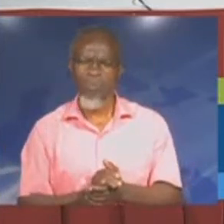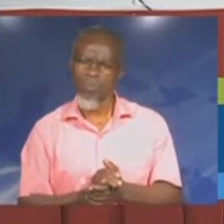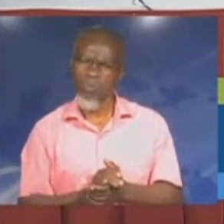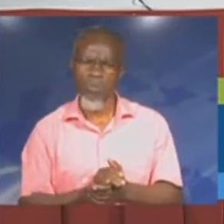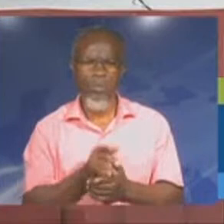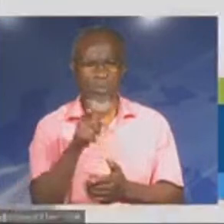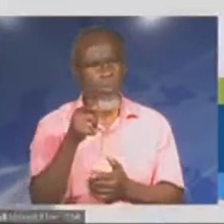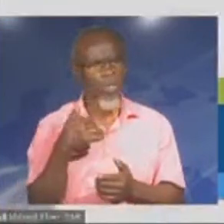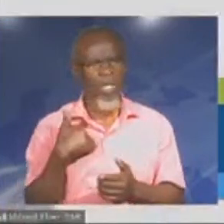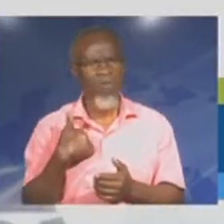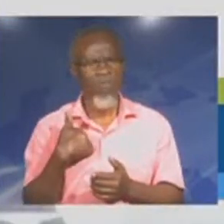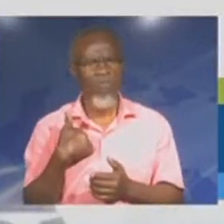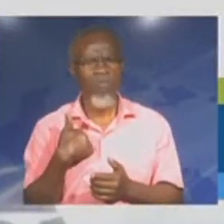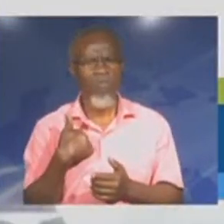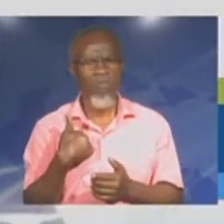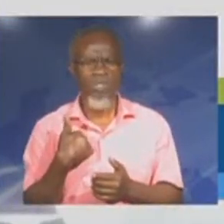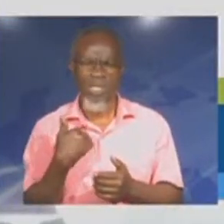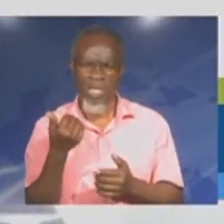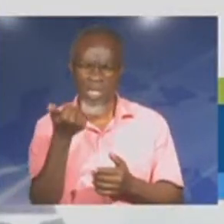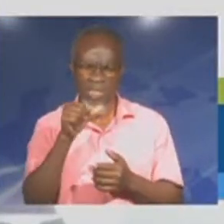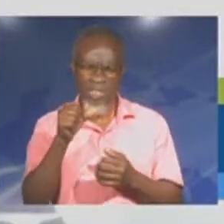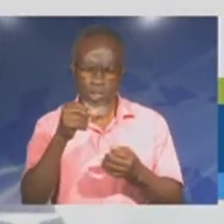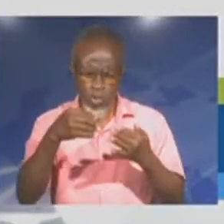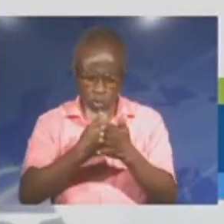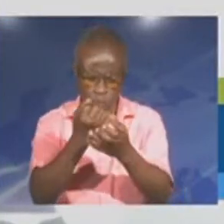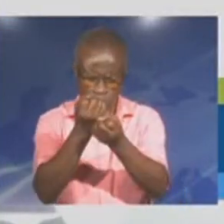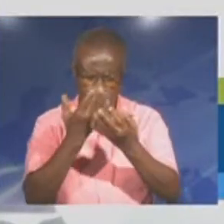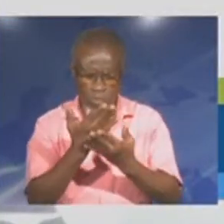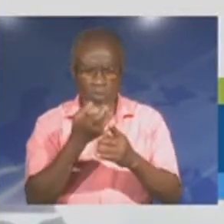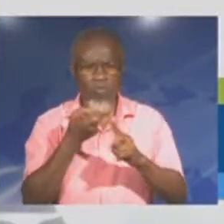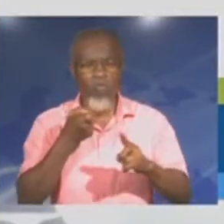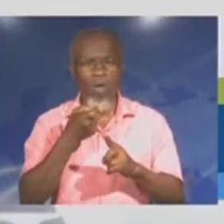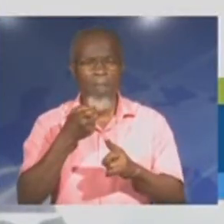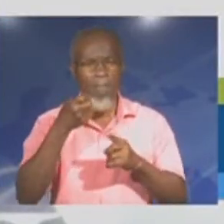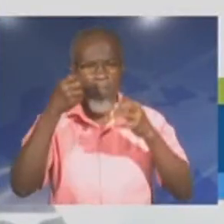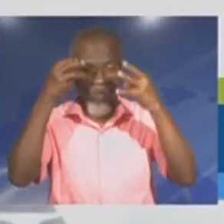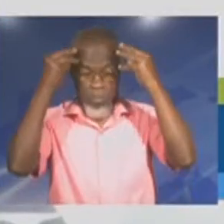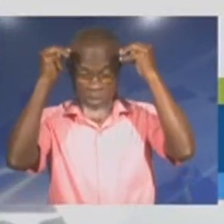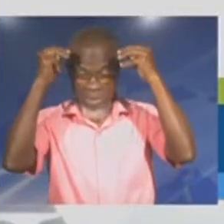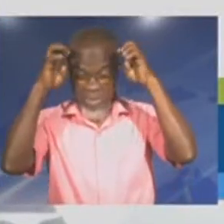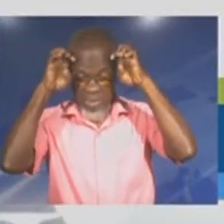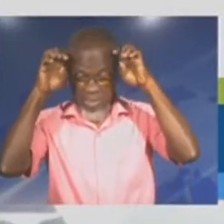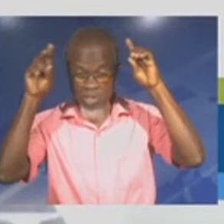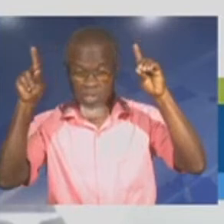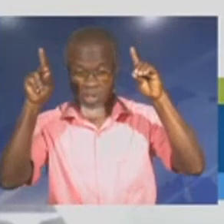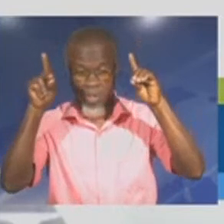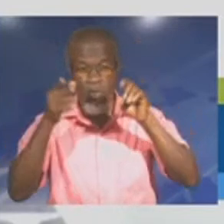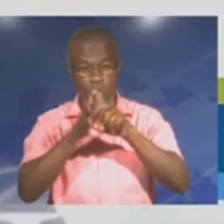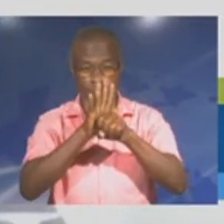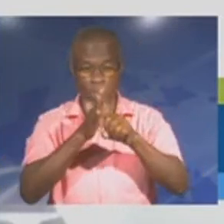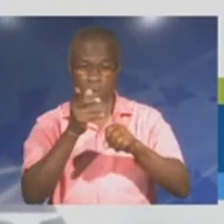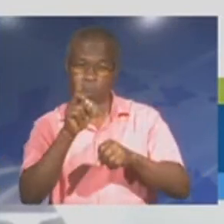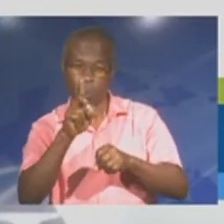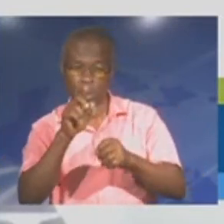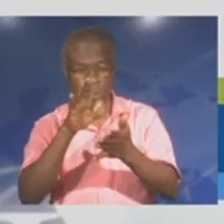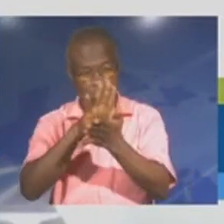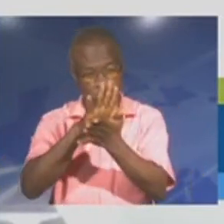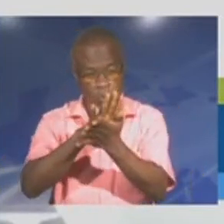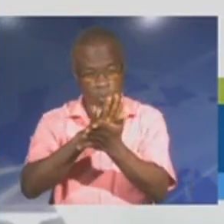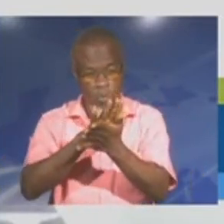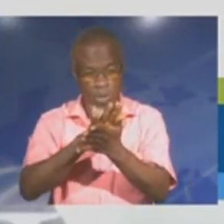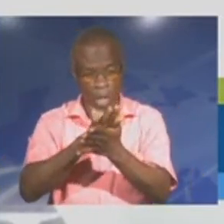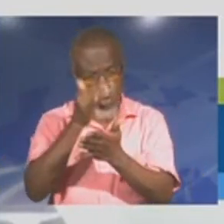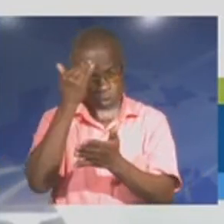you get any updated figures from the Ministry of Education on COVID-19 cases in schools? I know you gave us